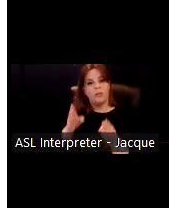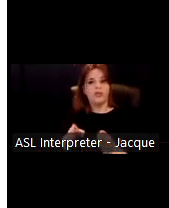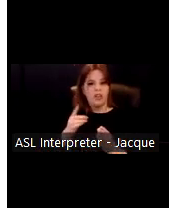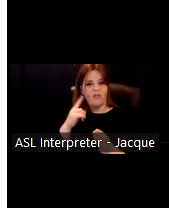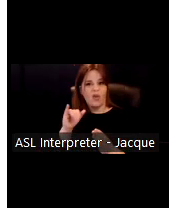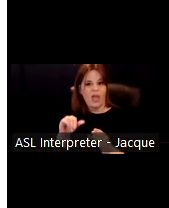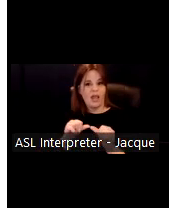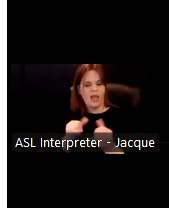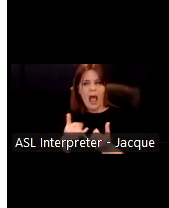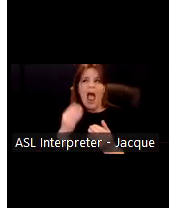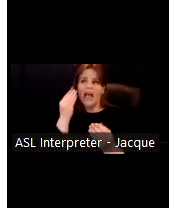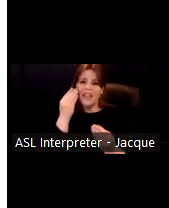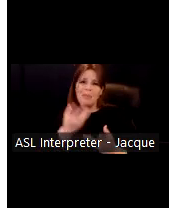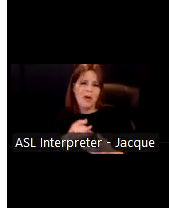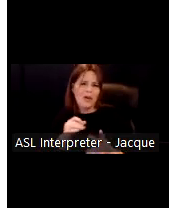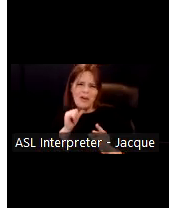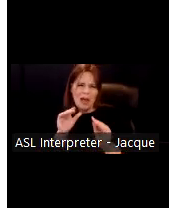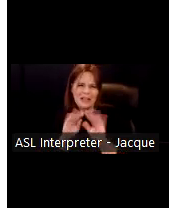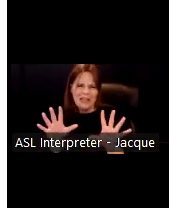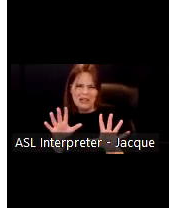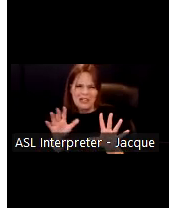And let me know if I'm not clear, please. Sorry.